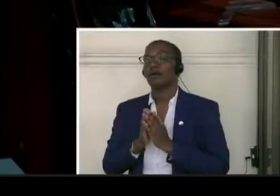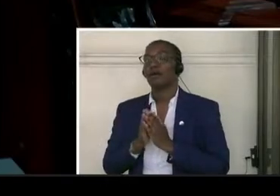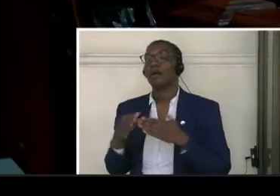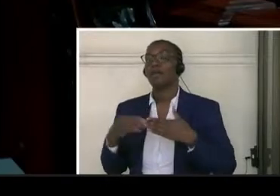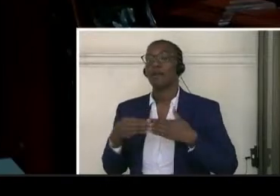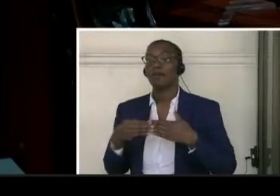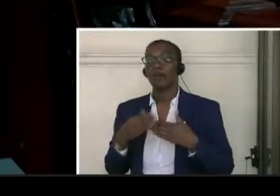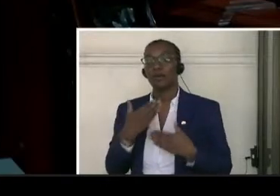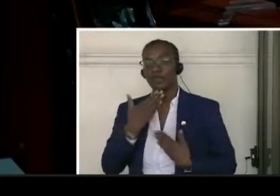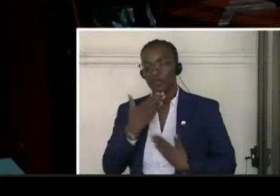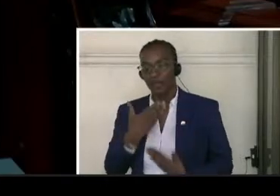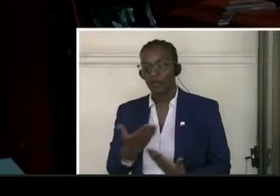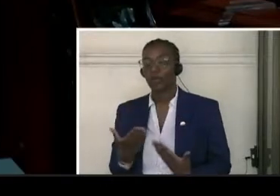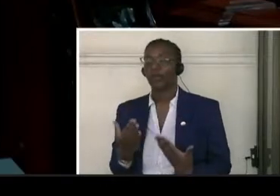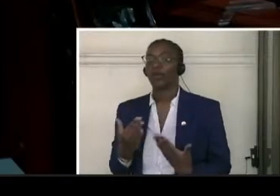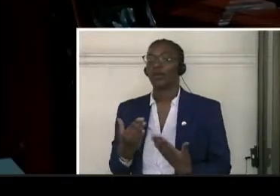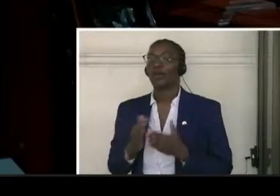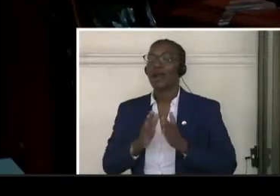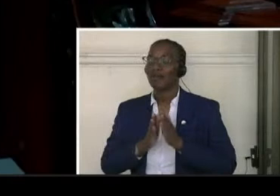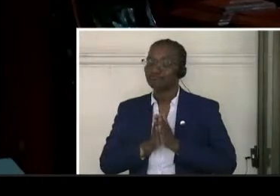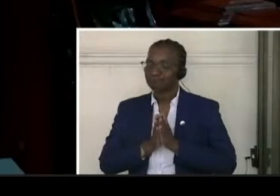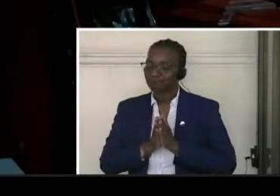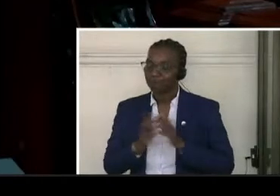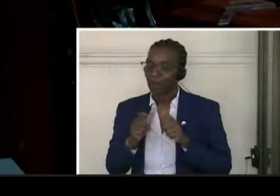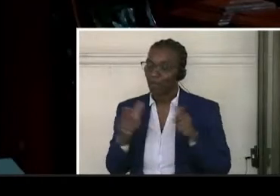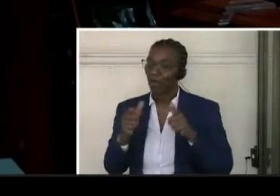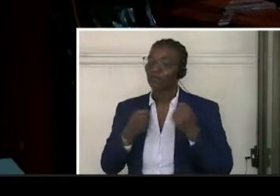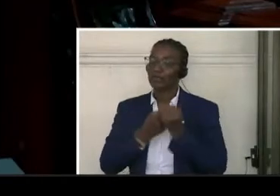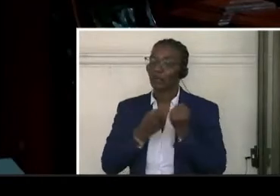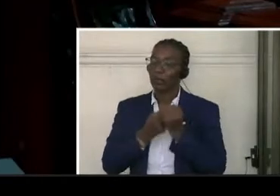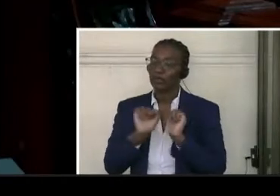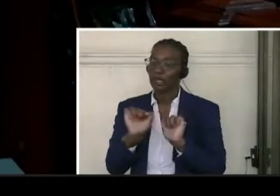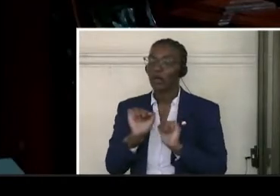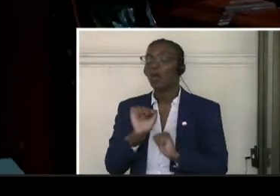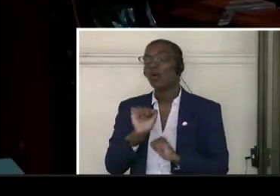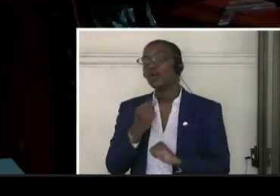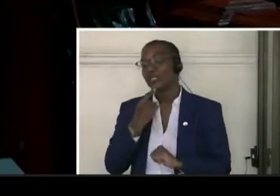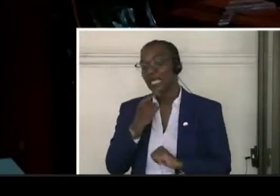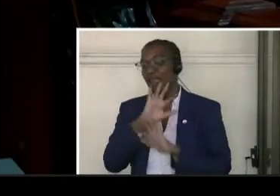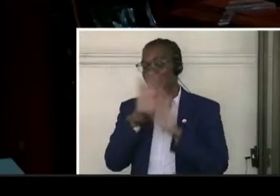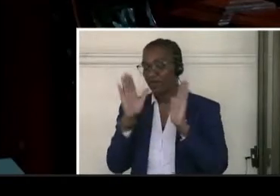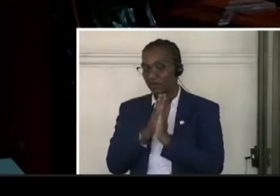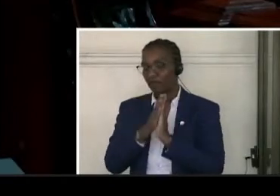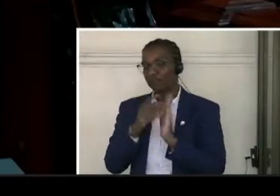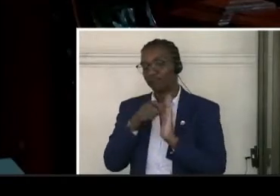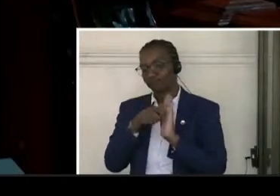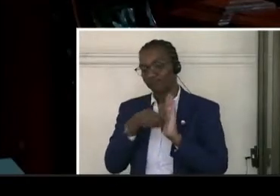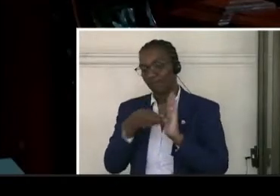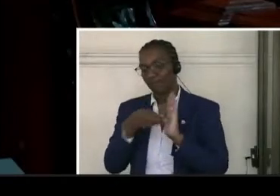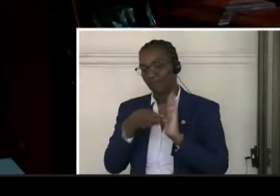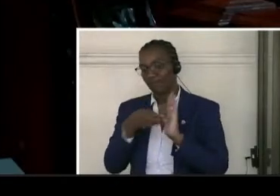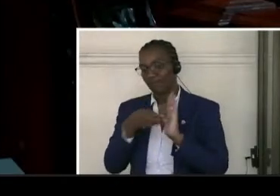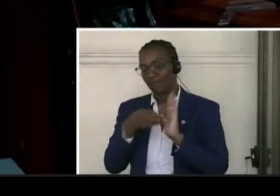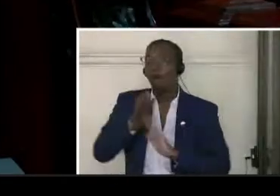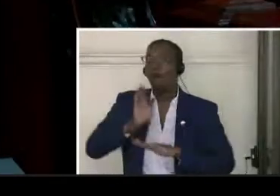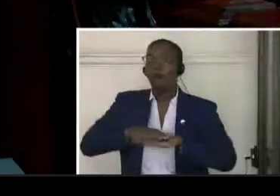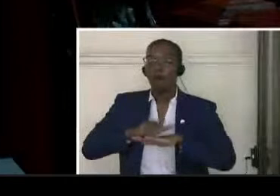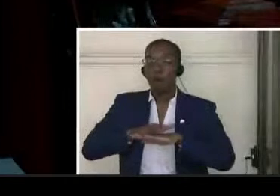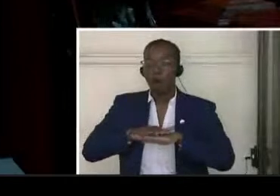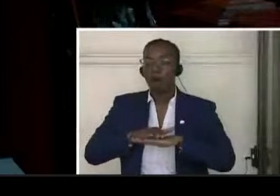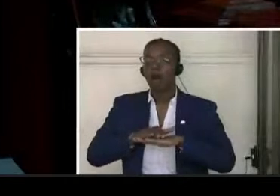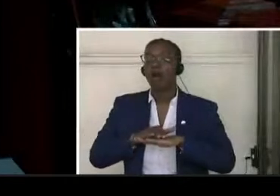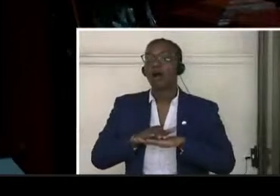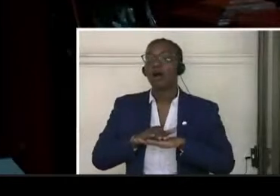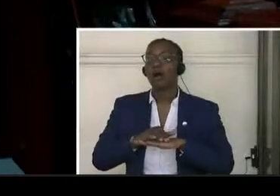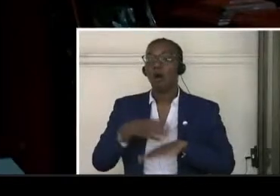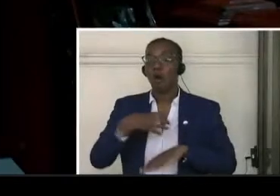Honorable member, we are grateful for the support. We noted everything that you said. We'll increase the title deeds and everything. By the